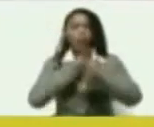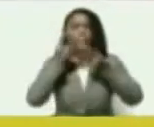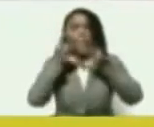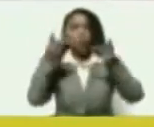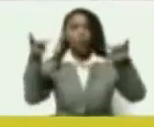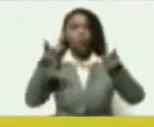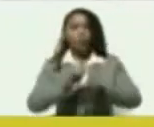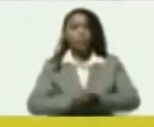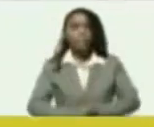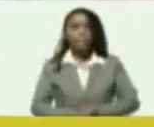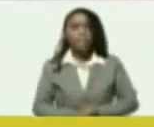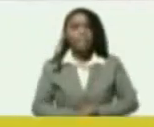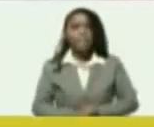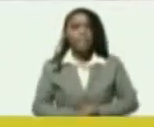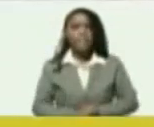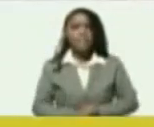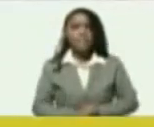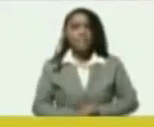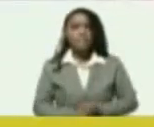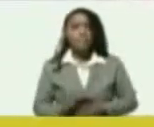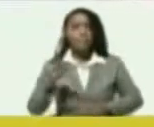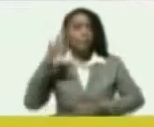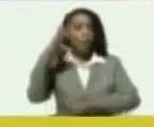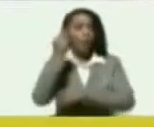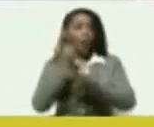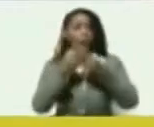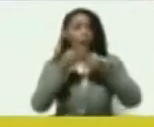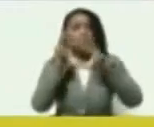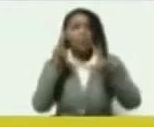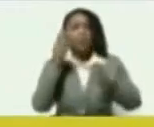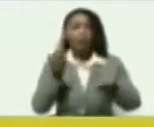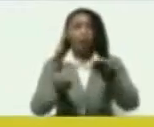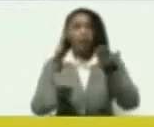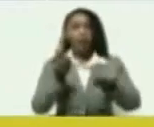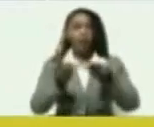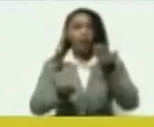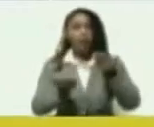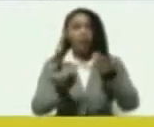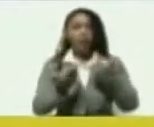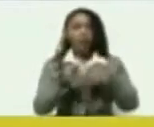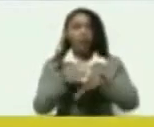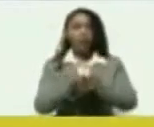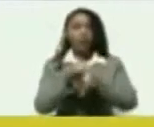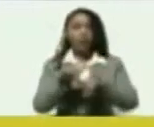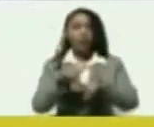the happy deployment of the 5 political powers, the conquest of peace,